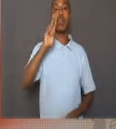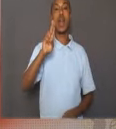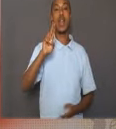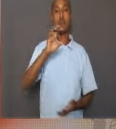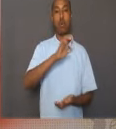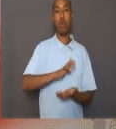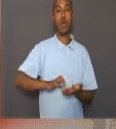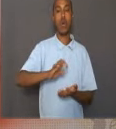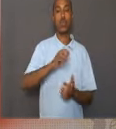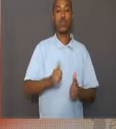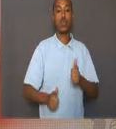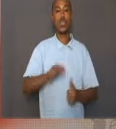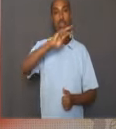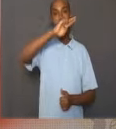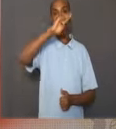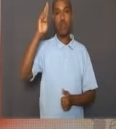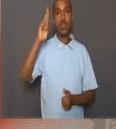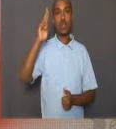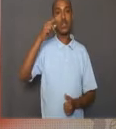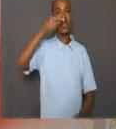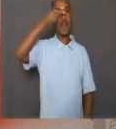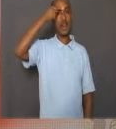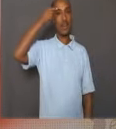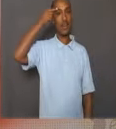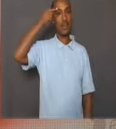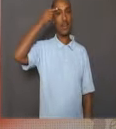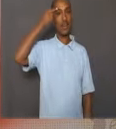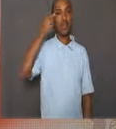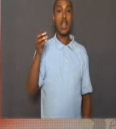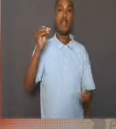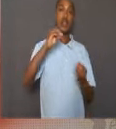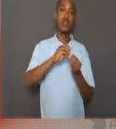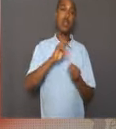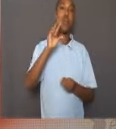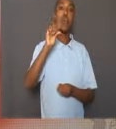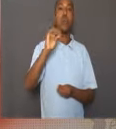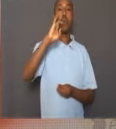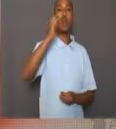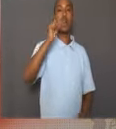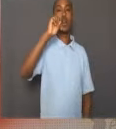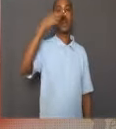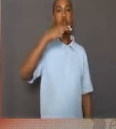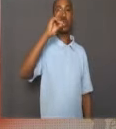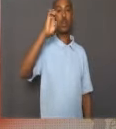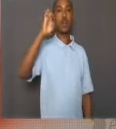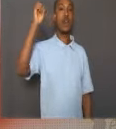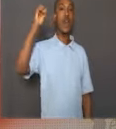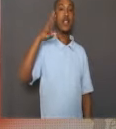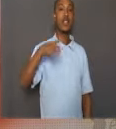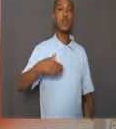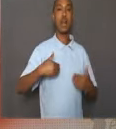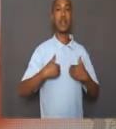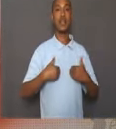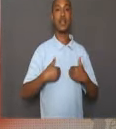compound, which caused them to darken, even though no cathode rays were present in